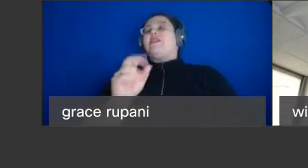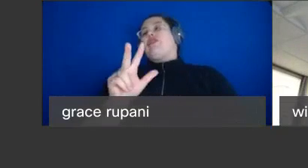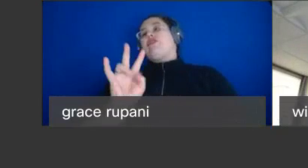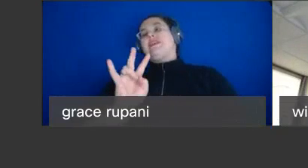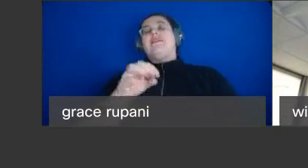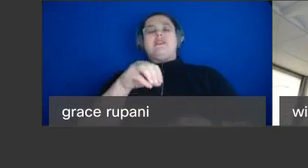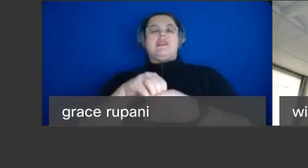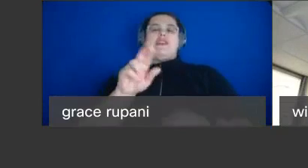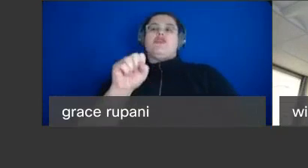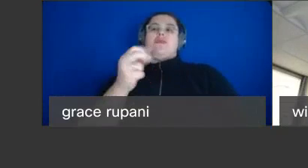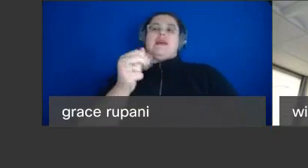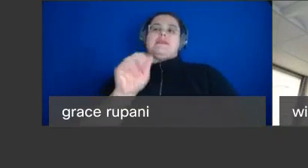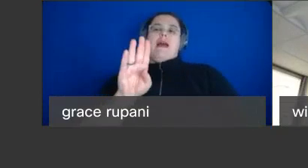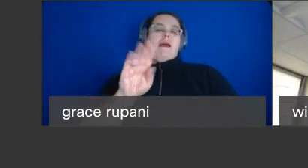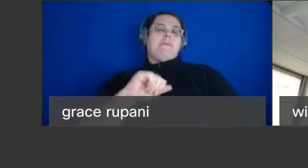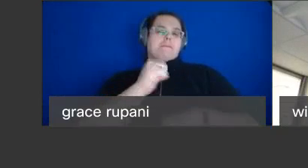settings.